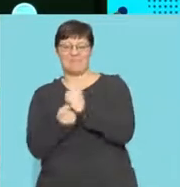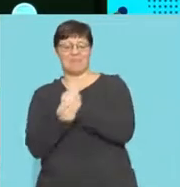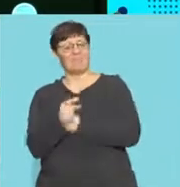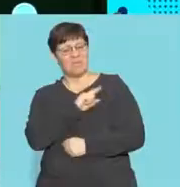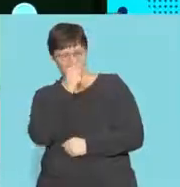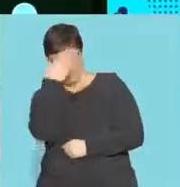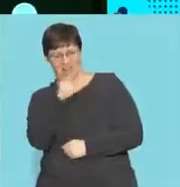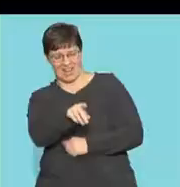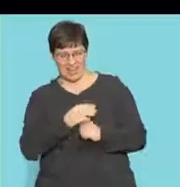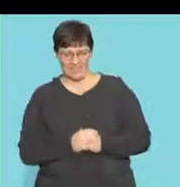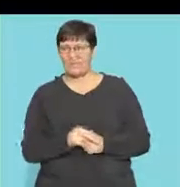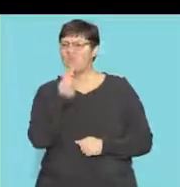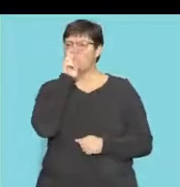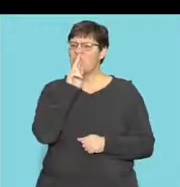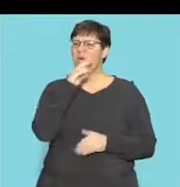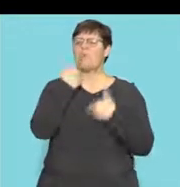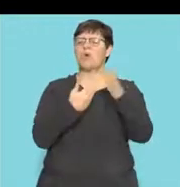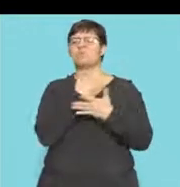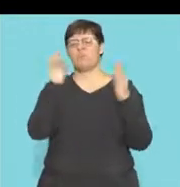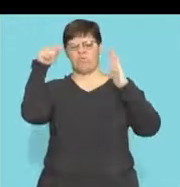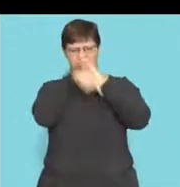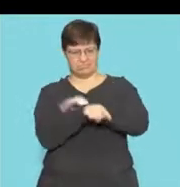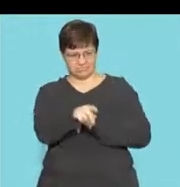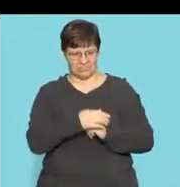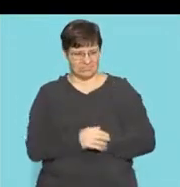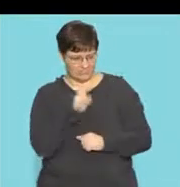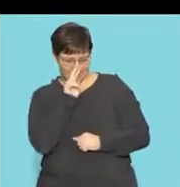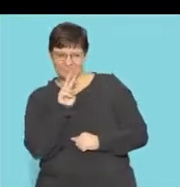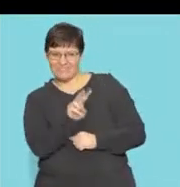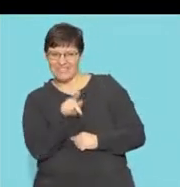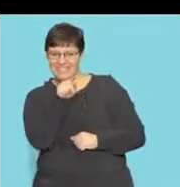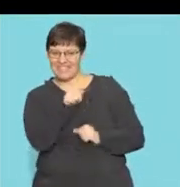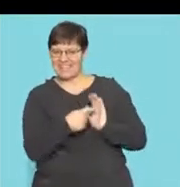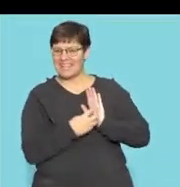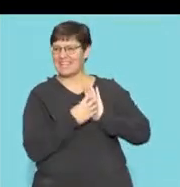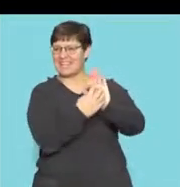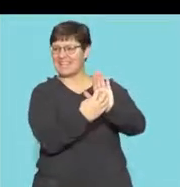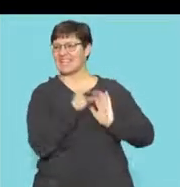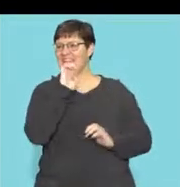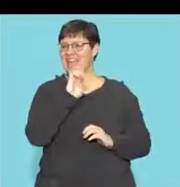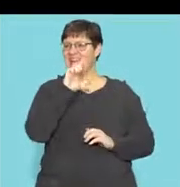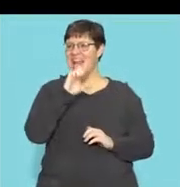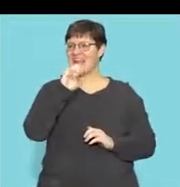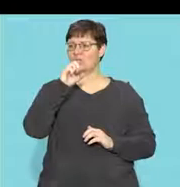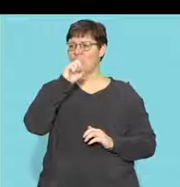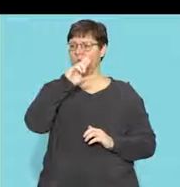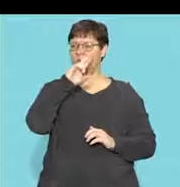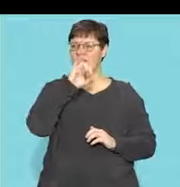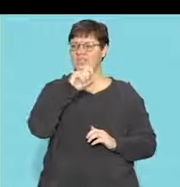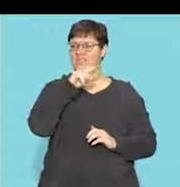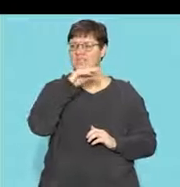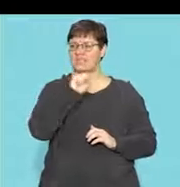So let's just go and look at the process in a little bit more detail. What do you see in this electrolysis of copper 2